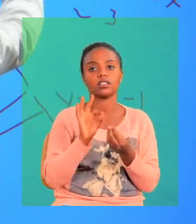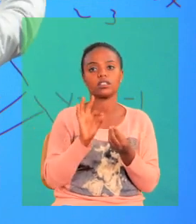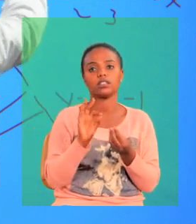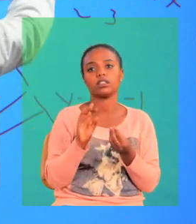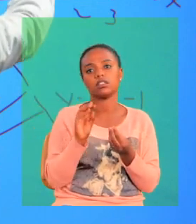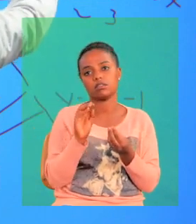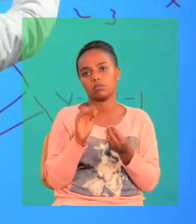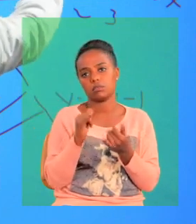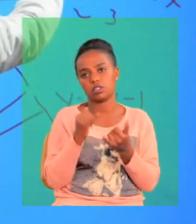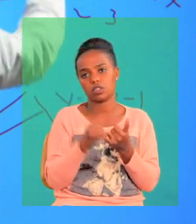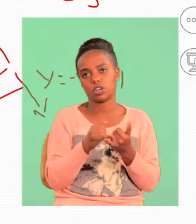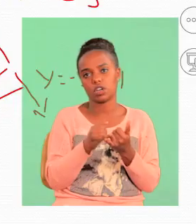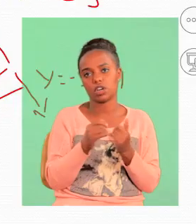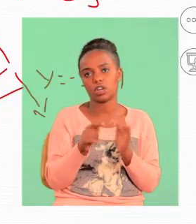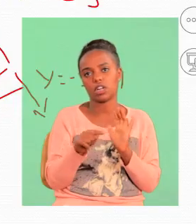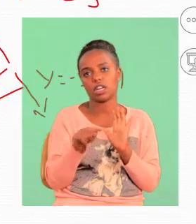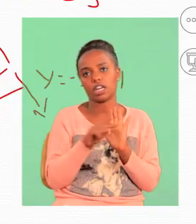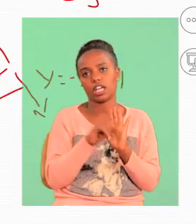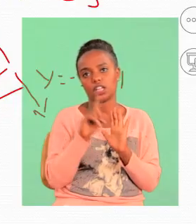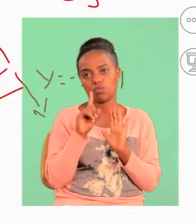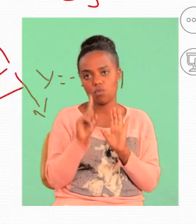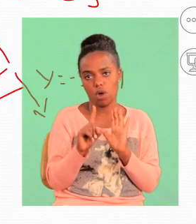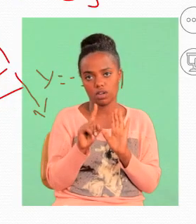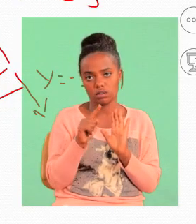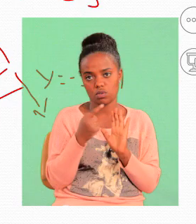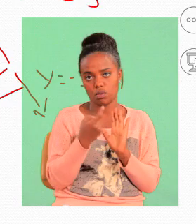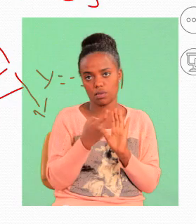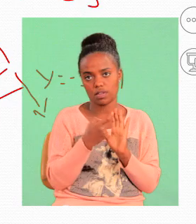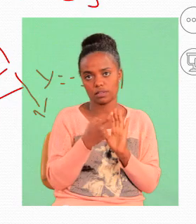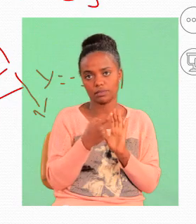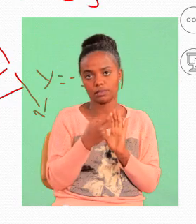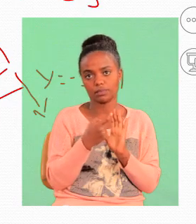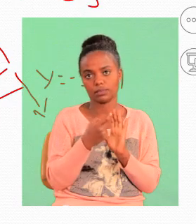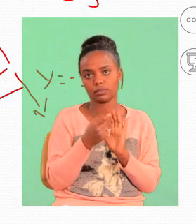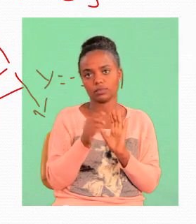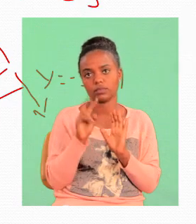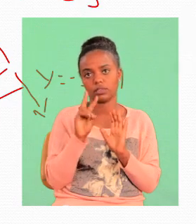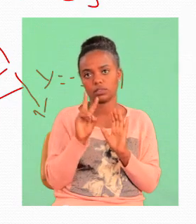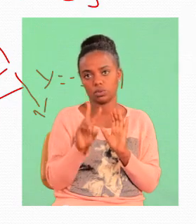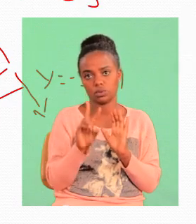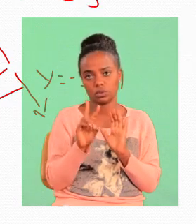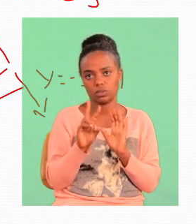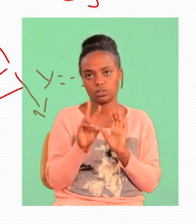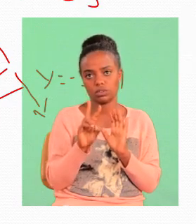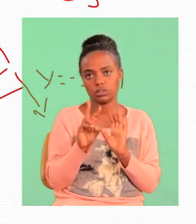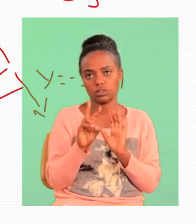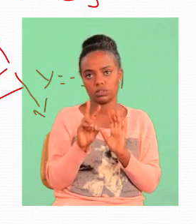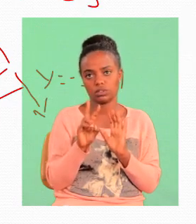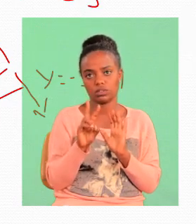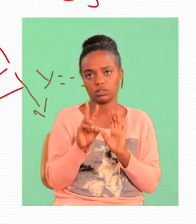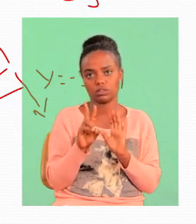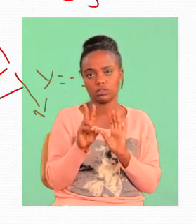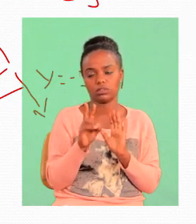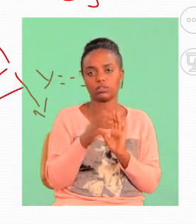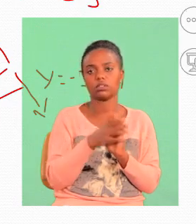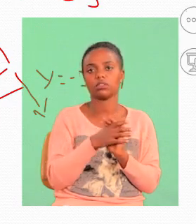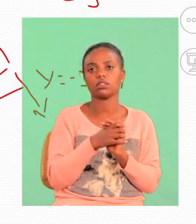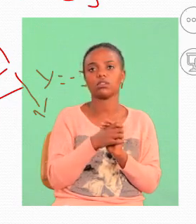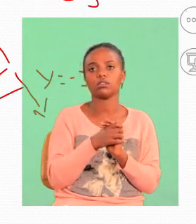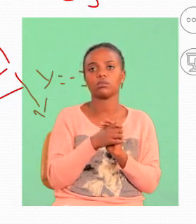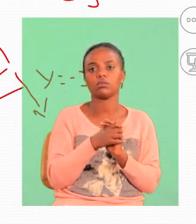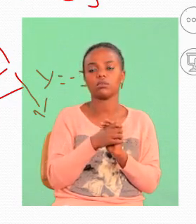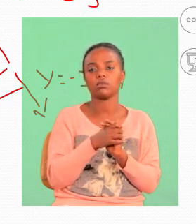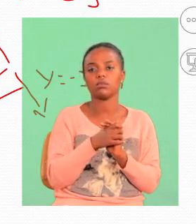point to be negative 1 comma 2. Negative 1 comma 2.